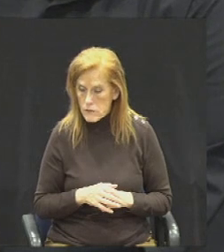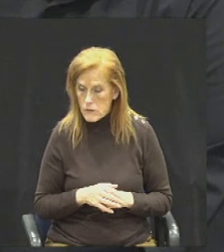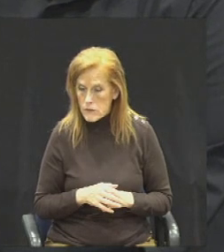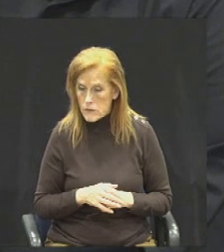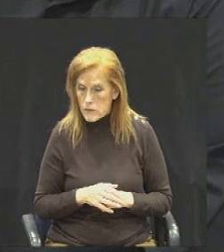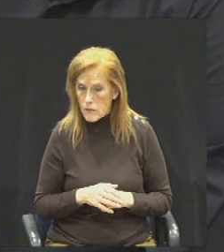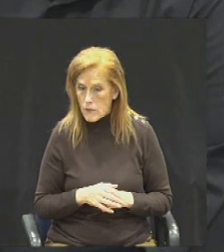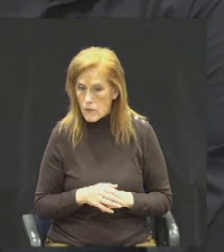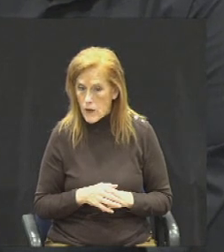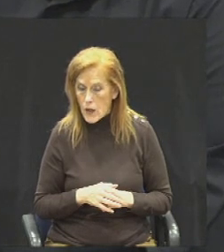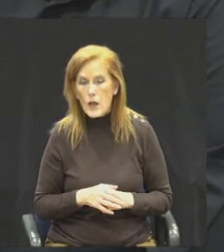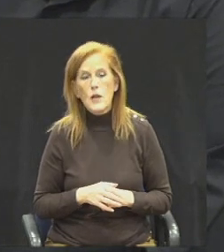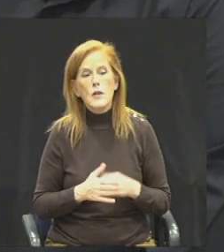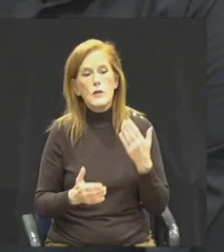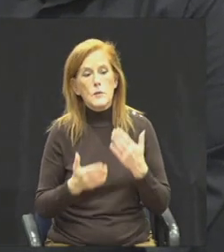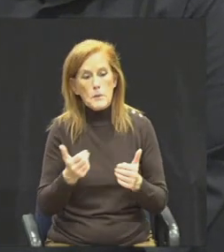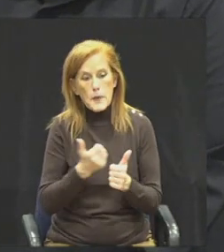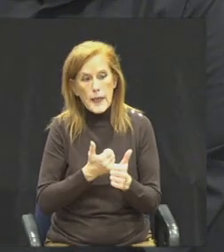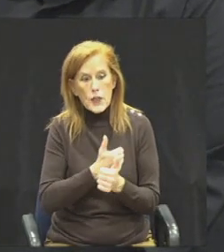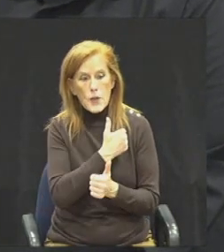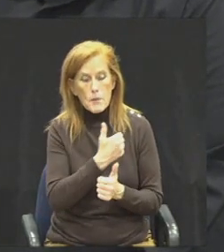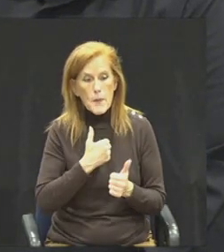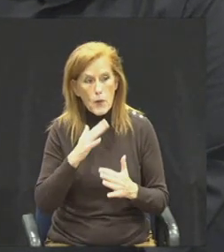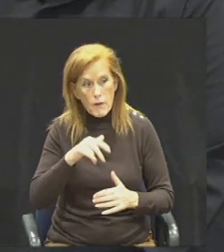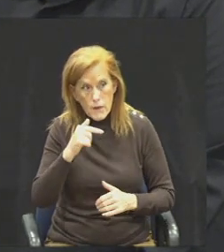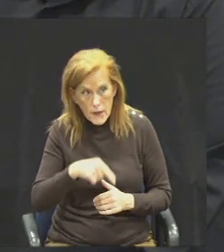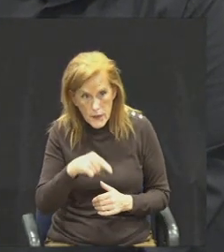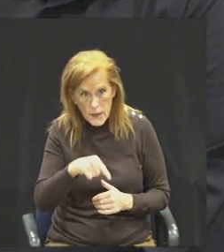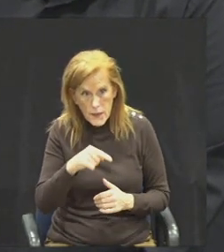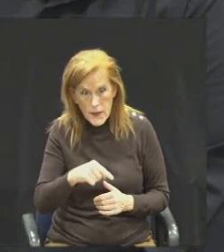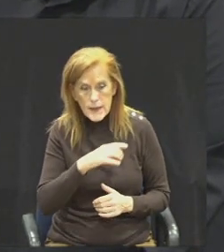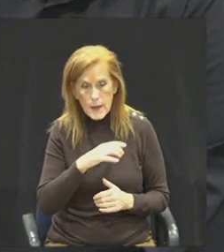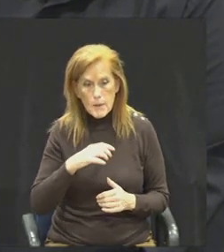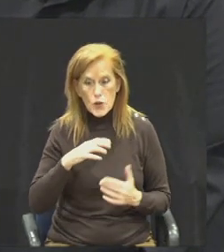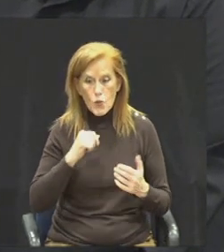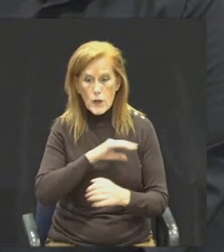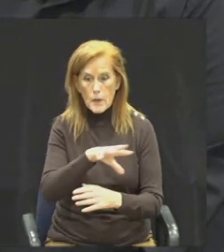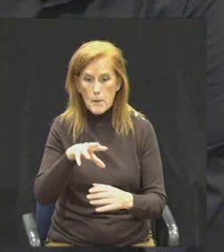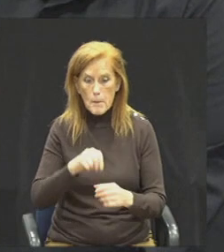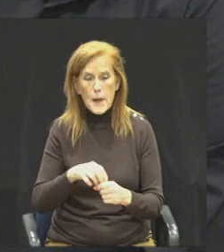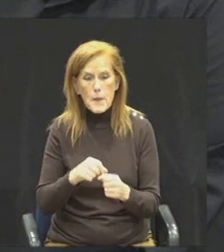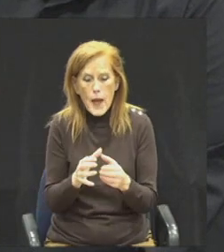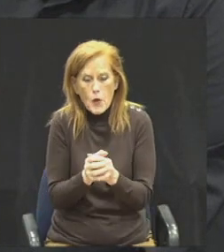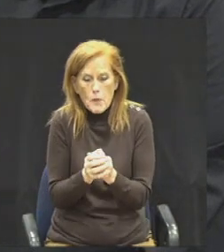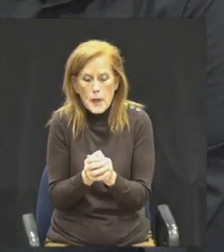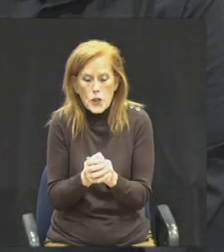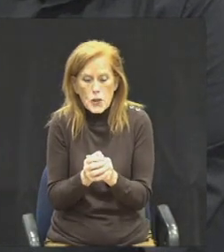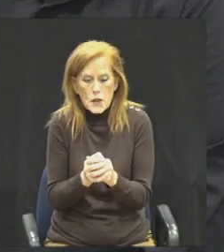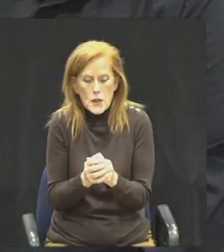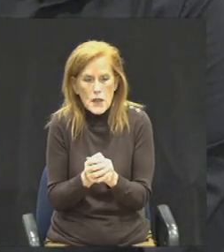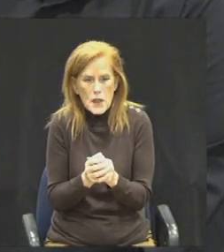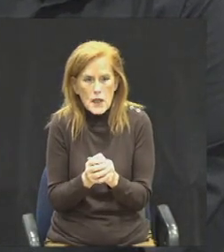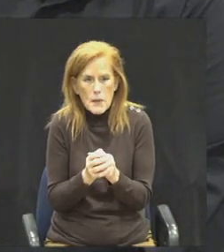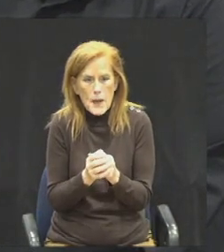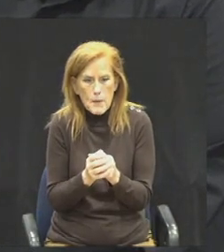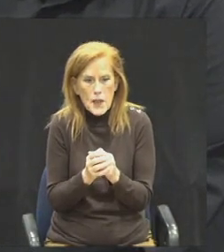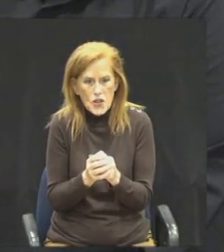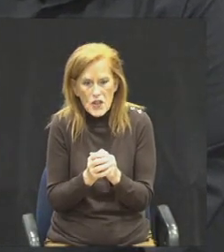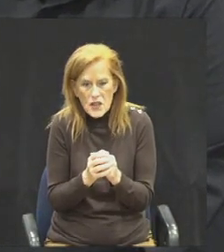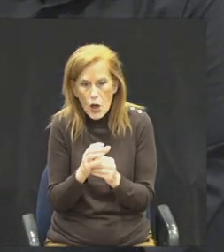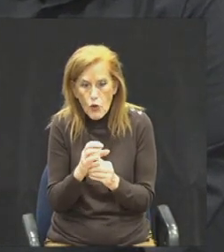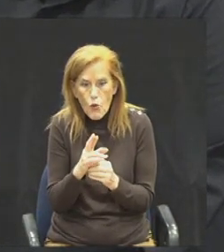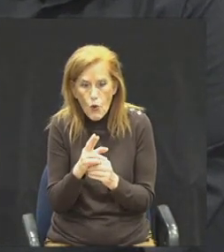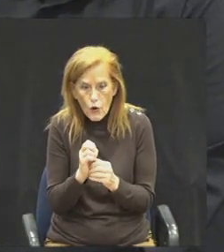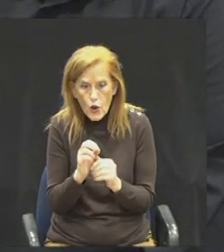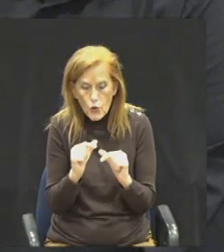if everybody on this council ended up wanting to participate, that would be just a core group, almost, that could attend that meeting and build